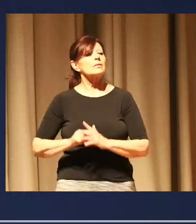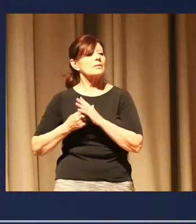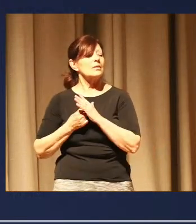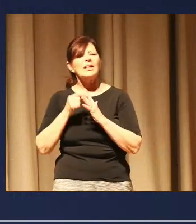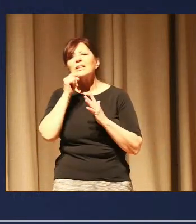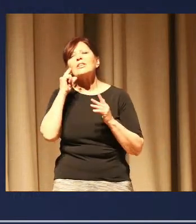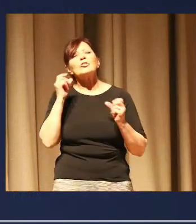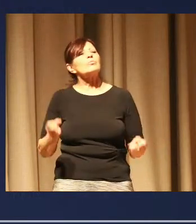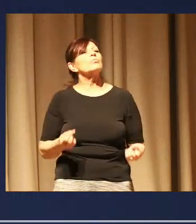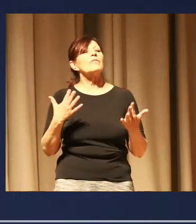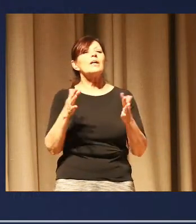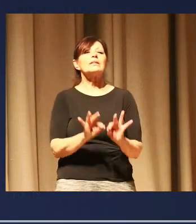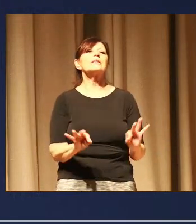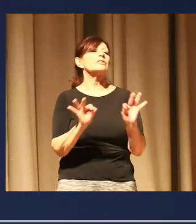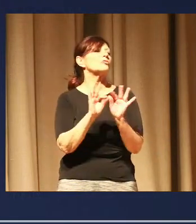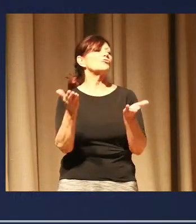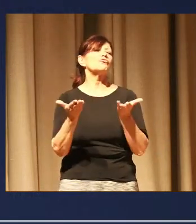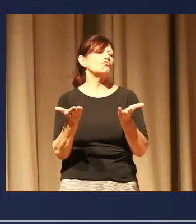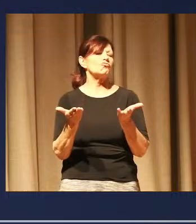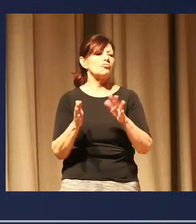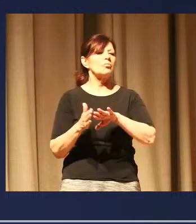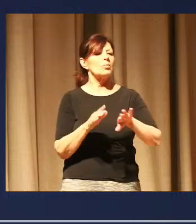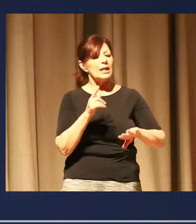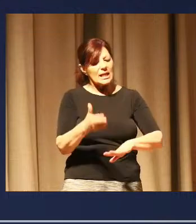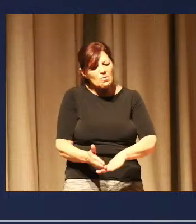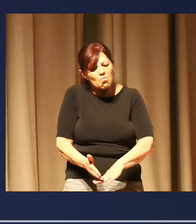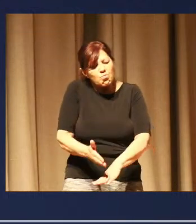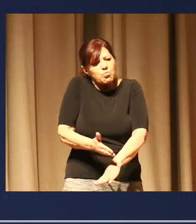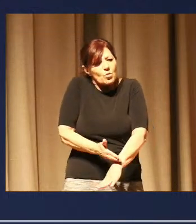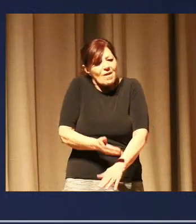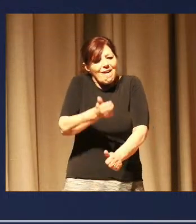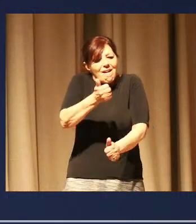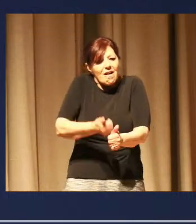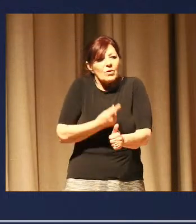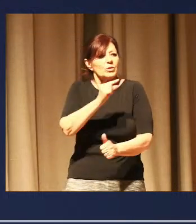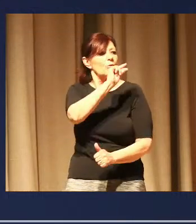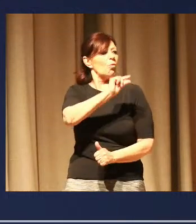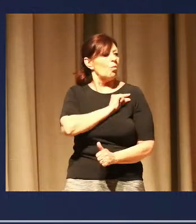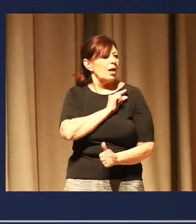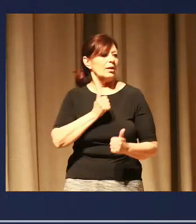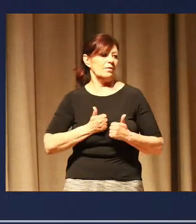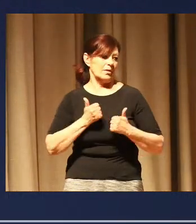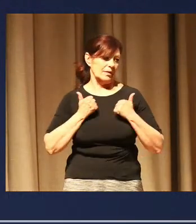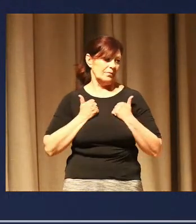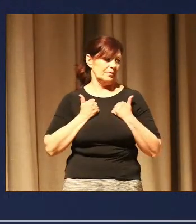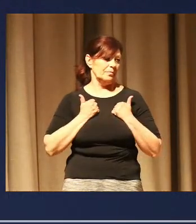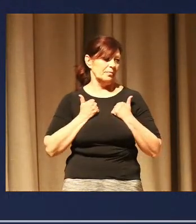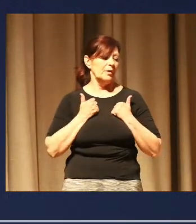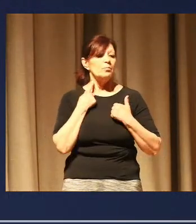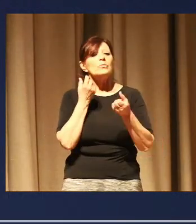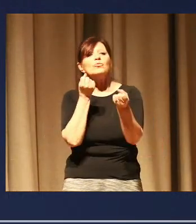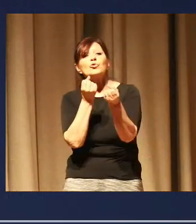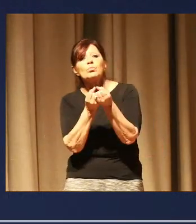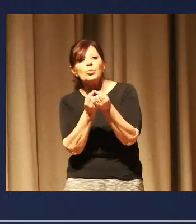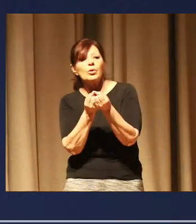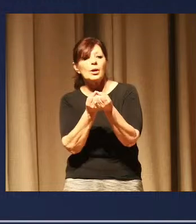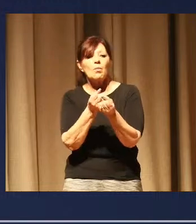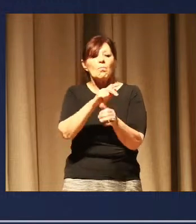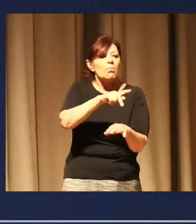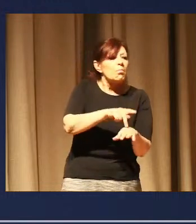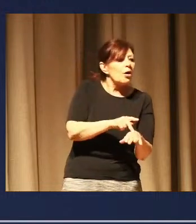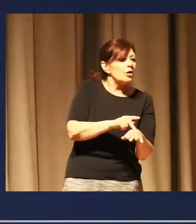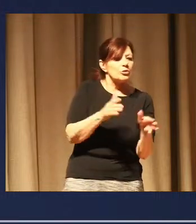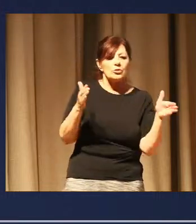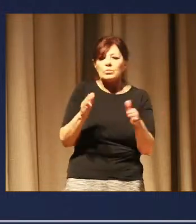providing essential services, but improving everyone's quality of life. By supporting parks,